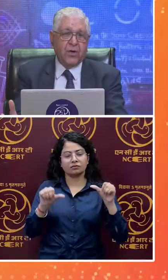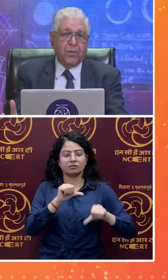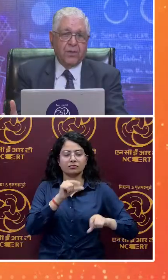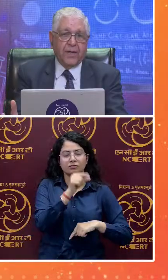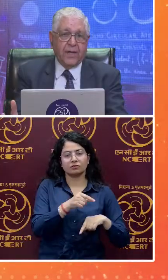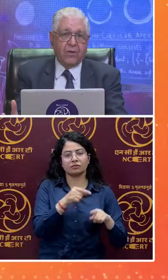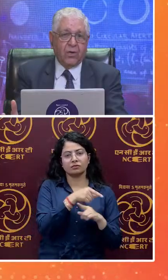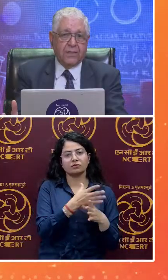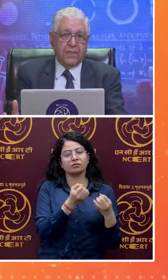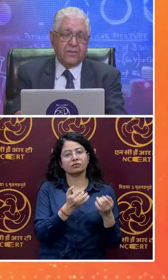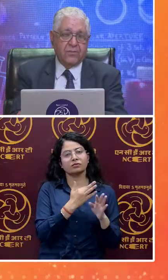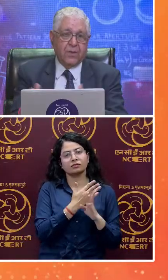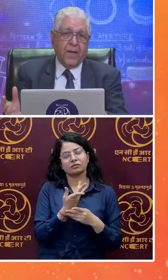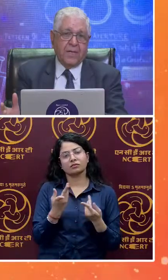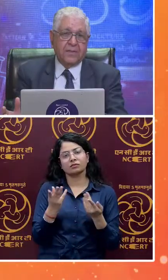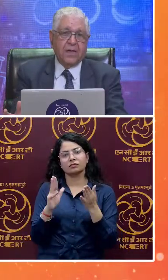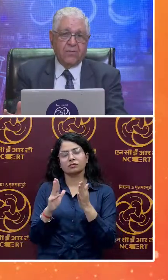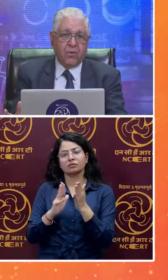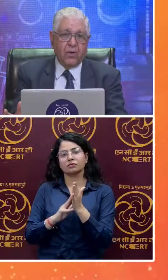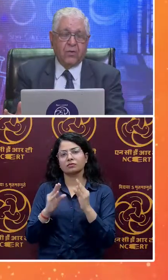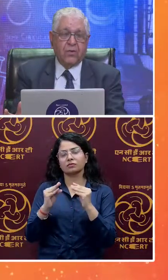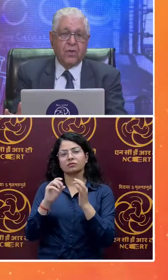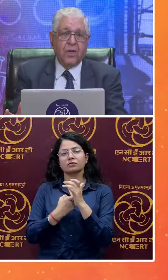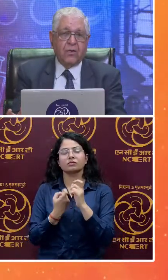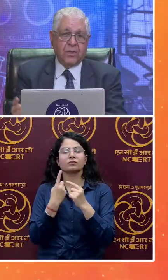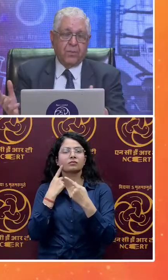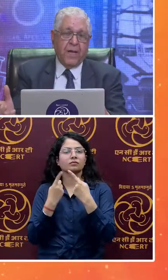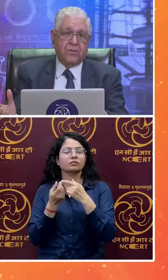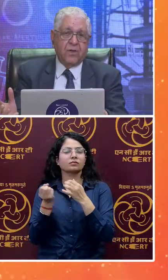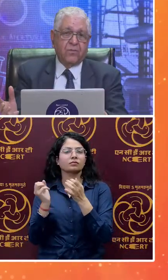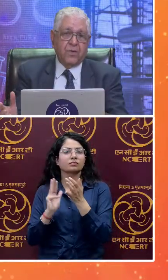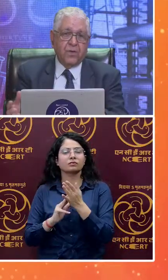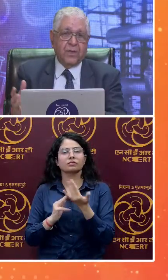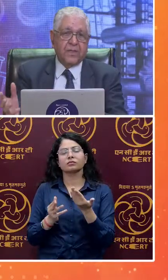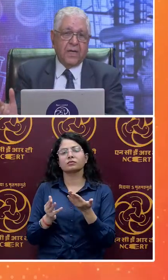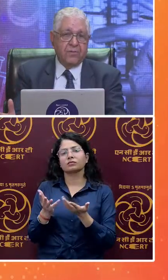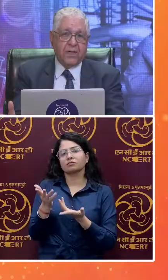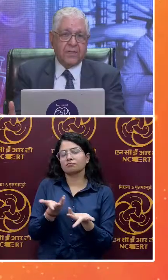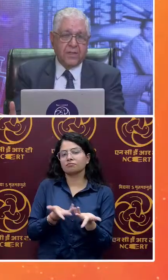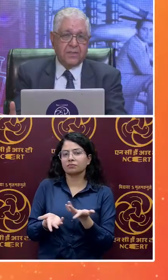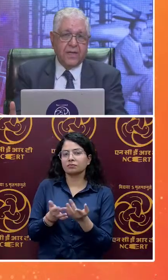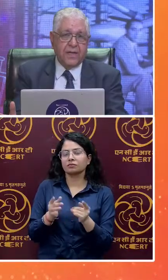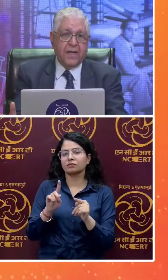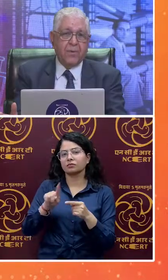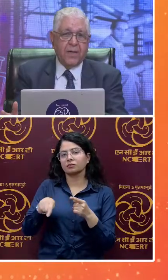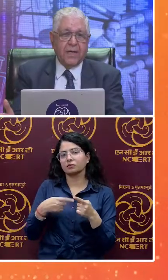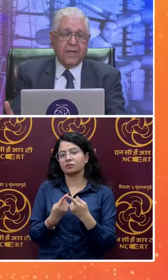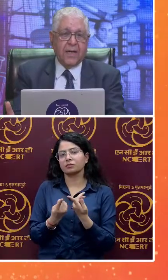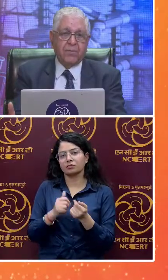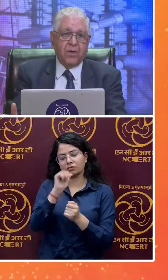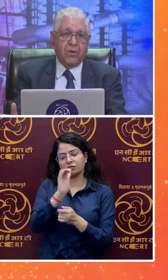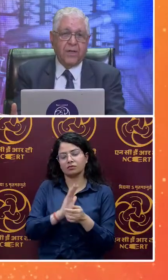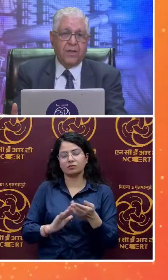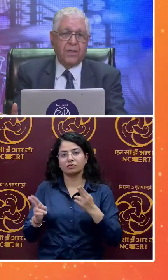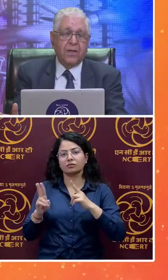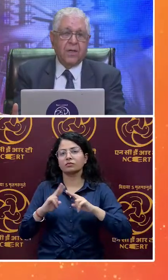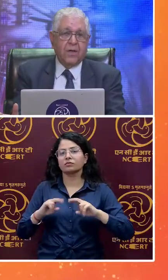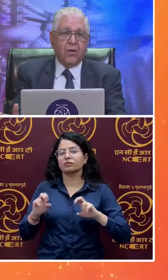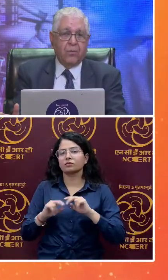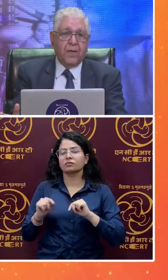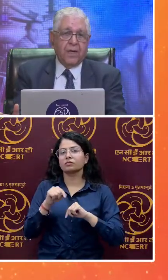British government to take cognizance of the plans they have drawn out for the plans of doing scientific research in India. By that time, the